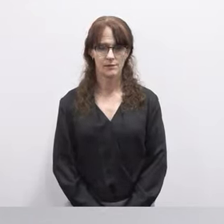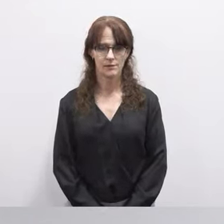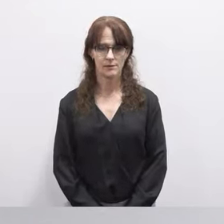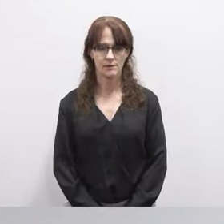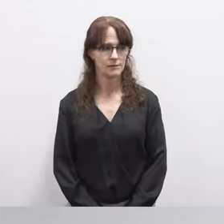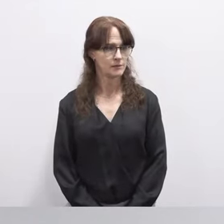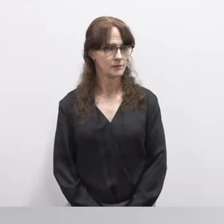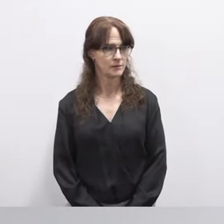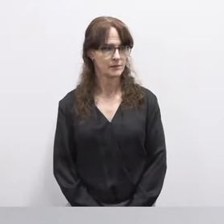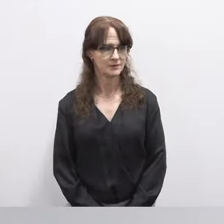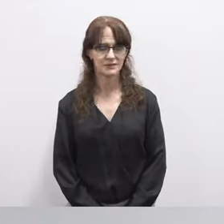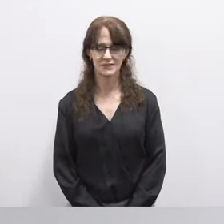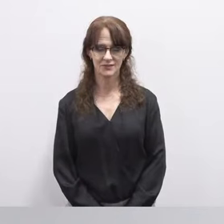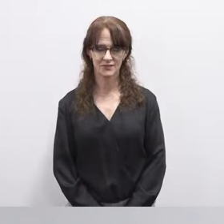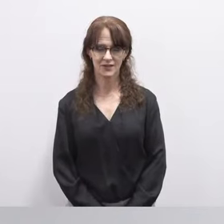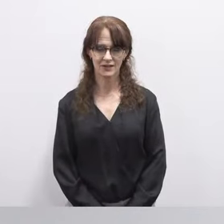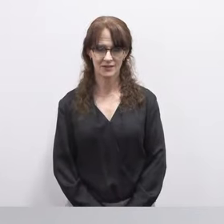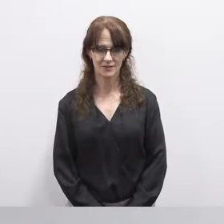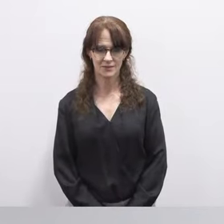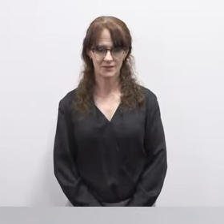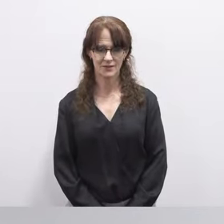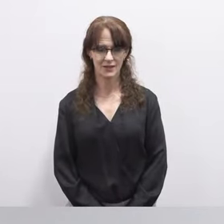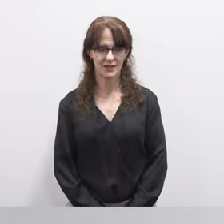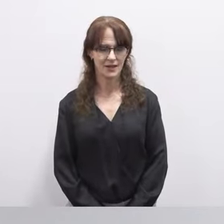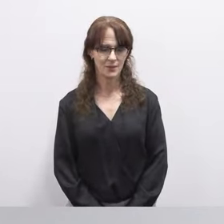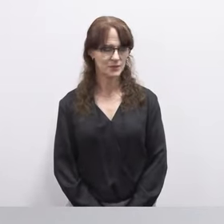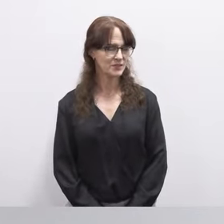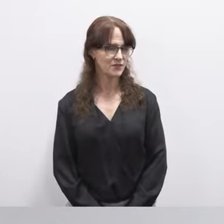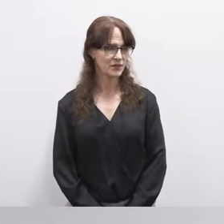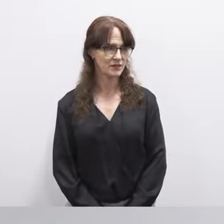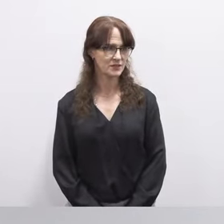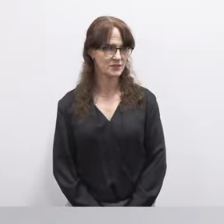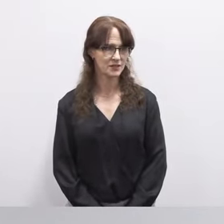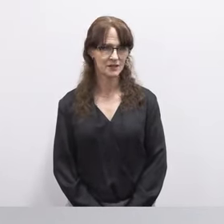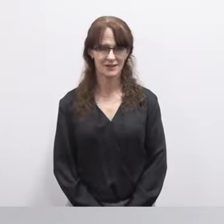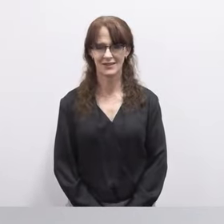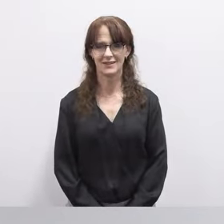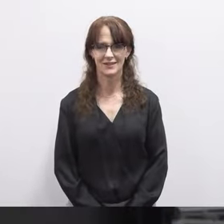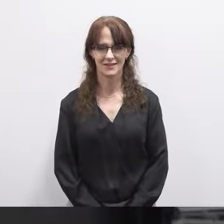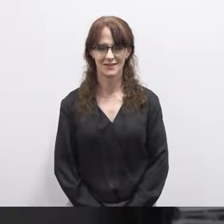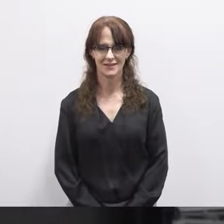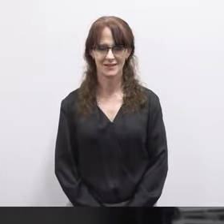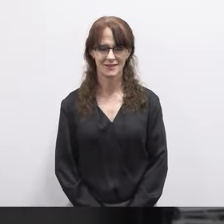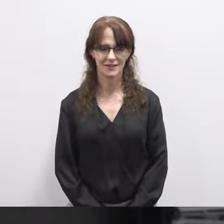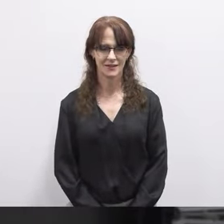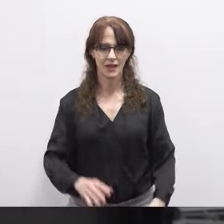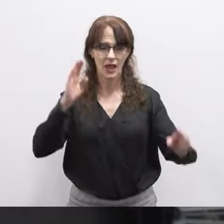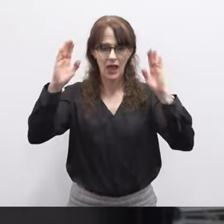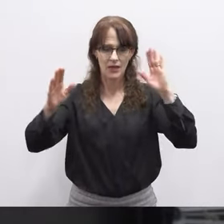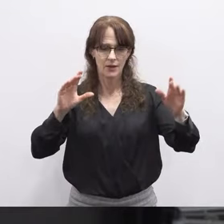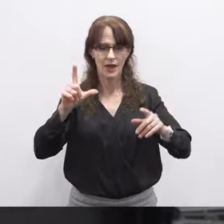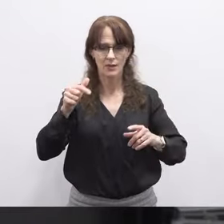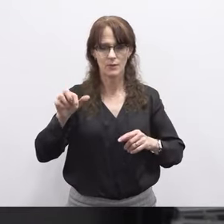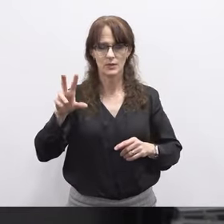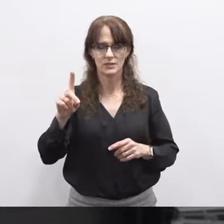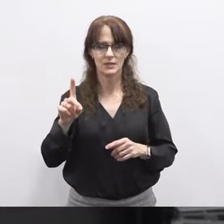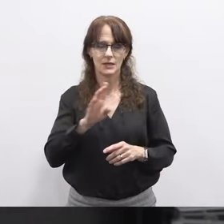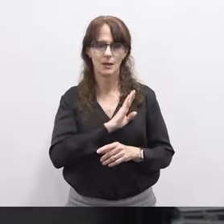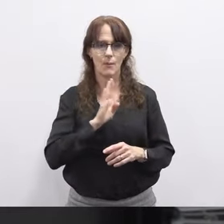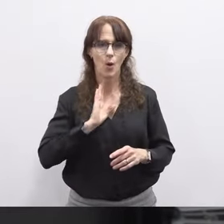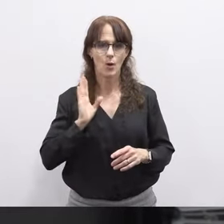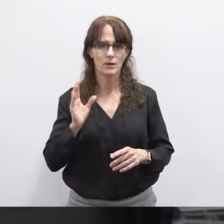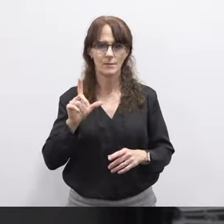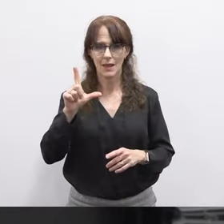Please introduce yourself and you have 3 minutes on the timer. Hi, good evening. Hello. Hello, LBUSD board members. My name is